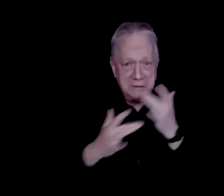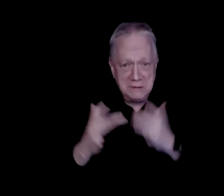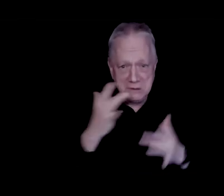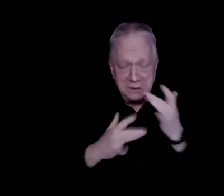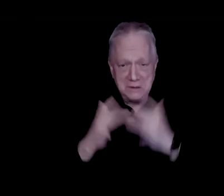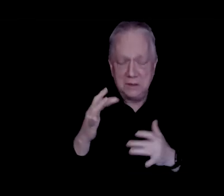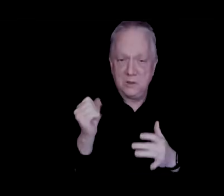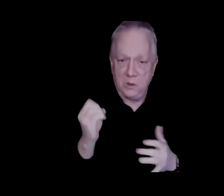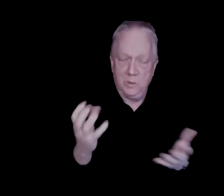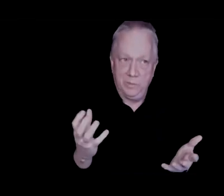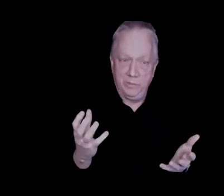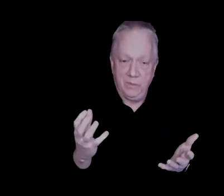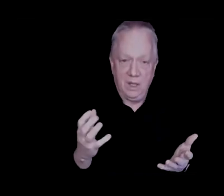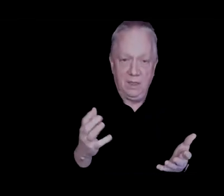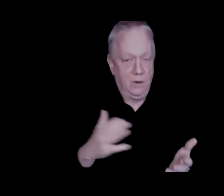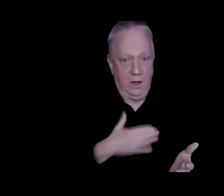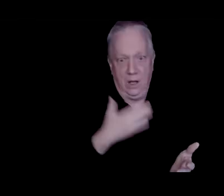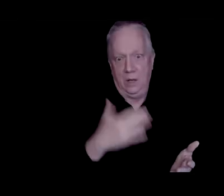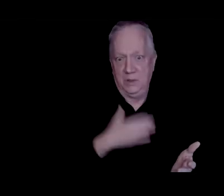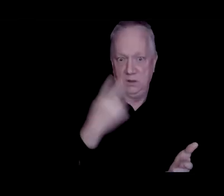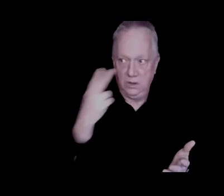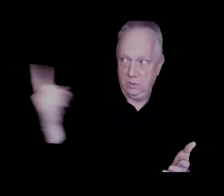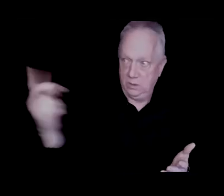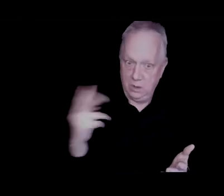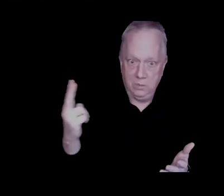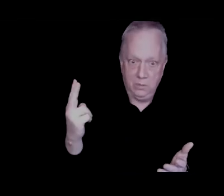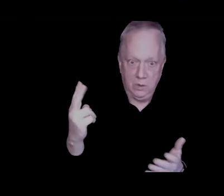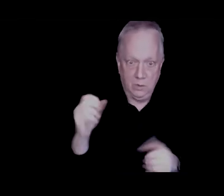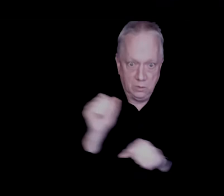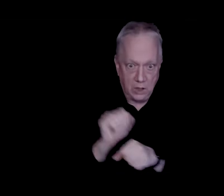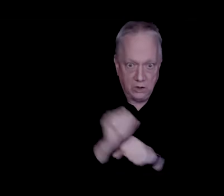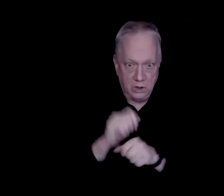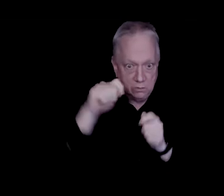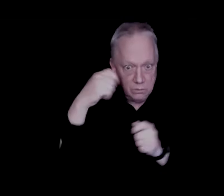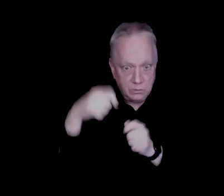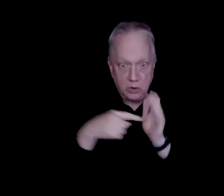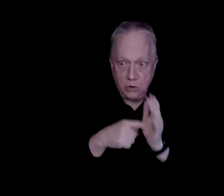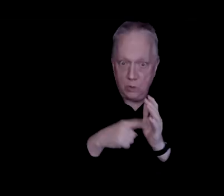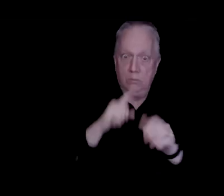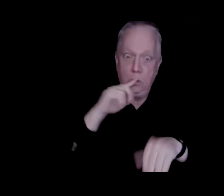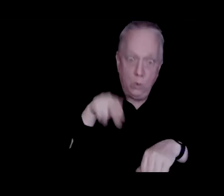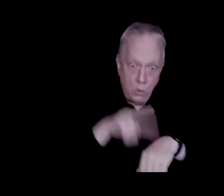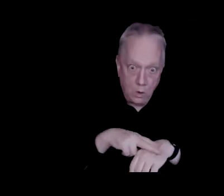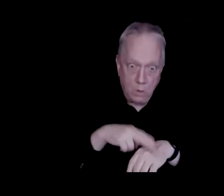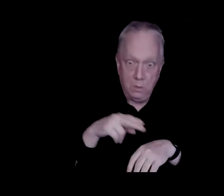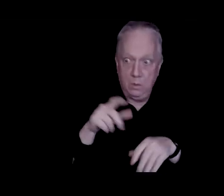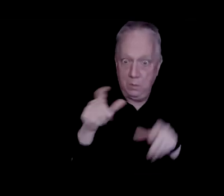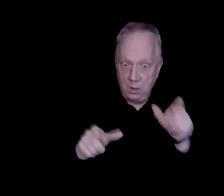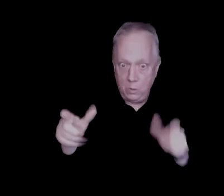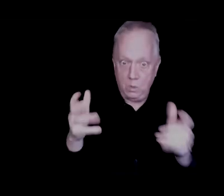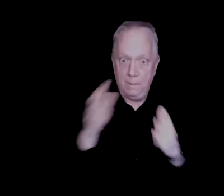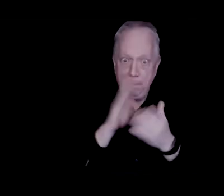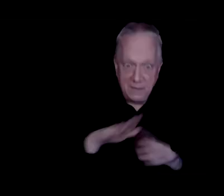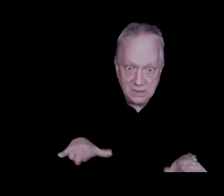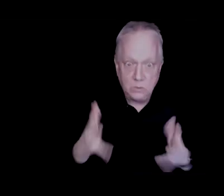and so they are happy to see when we have project to show them as a normal people who want peace, who